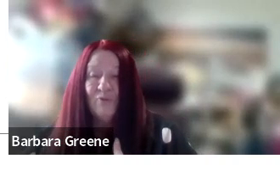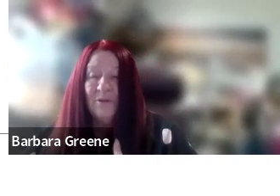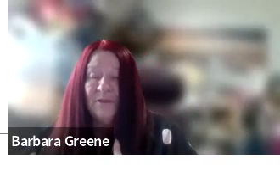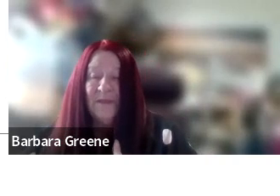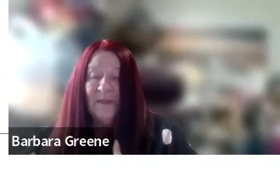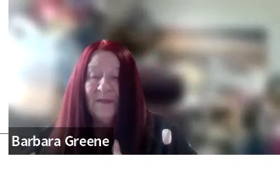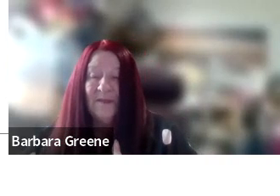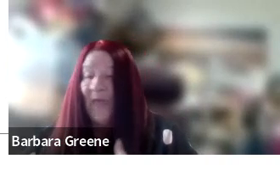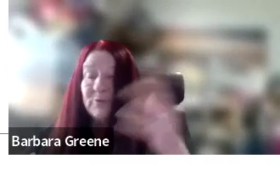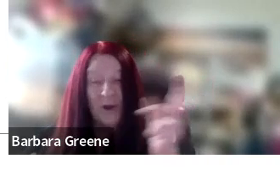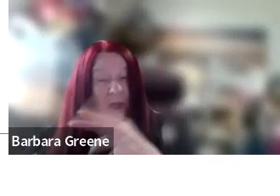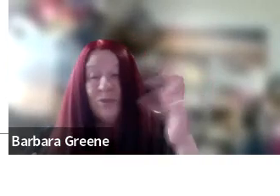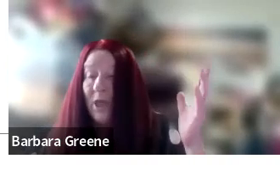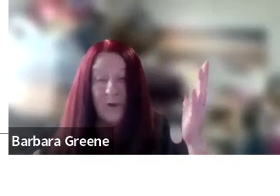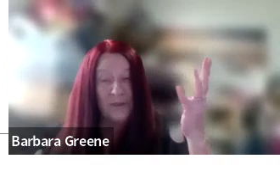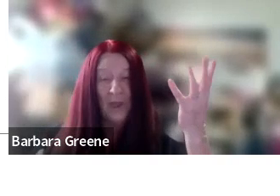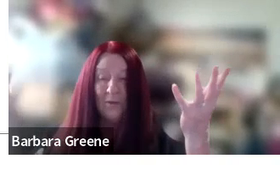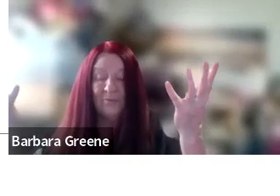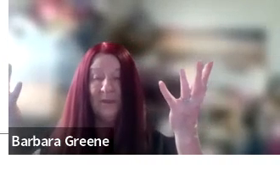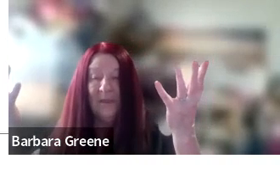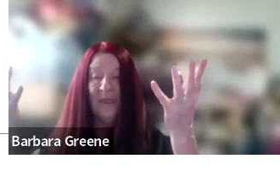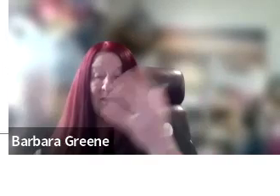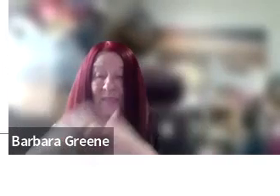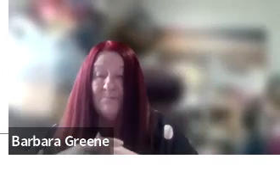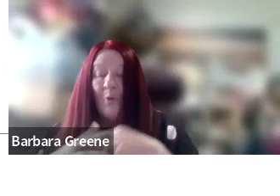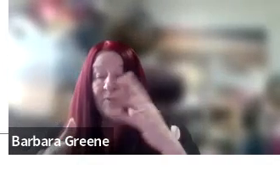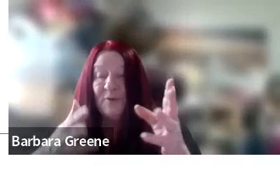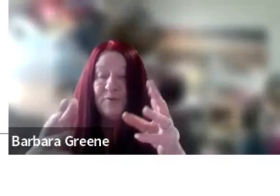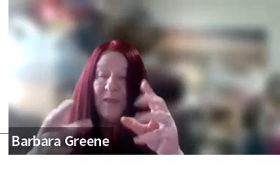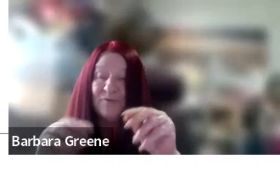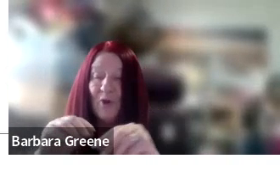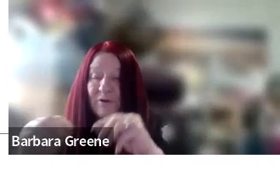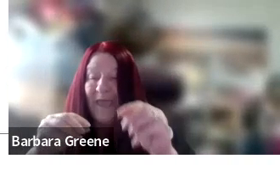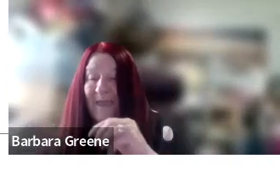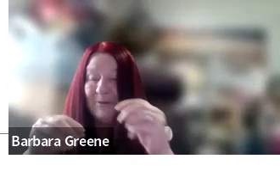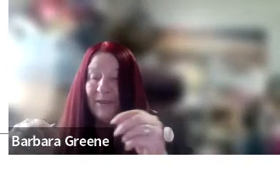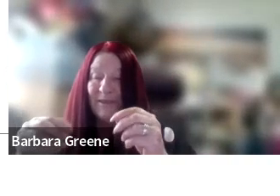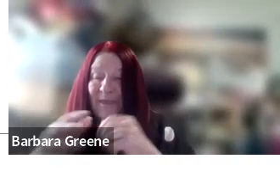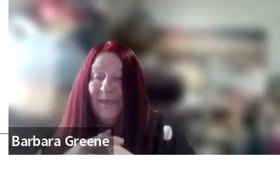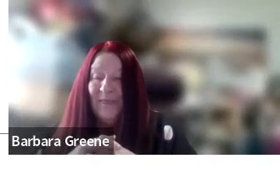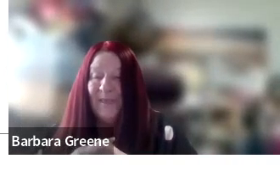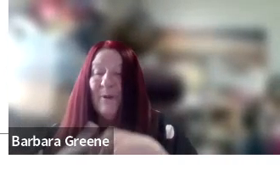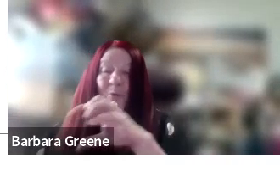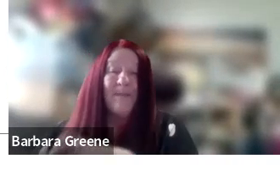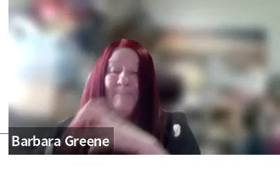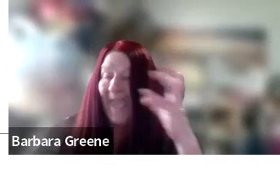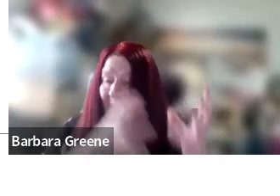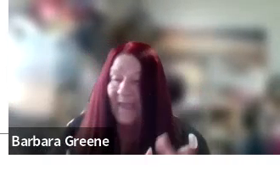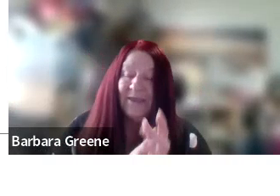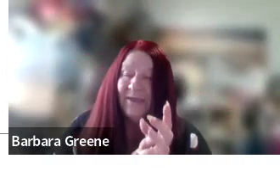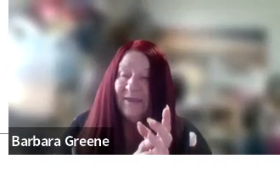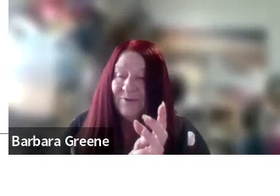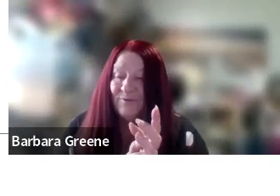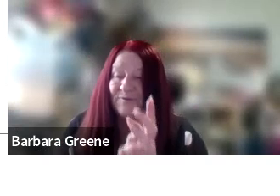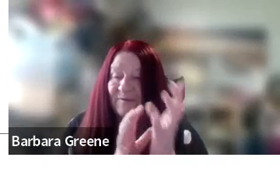was really, that was an unknown. And then, but once those things started happening, then we went